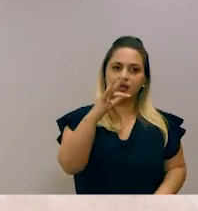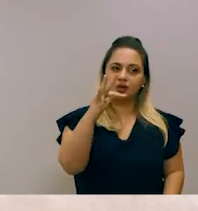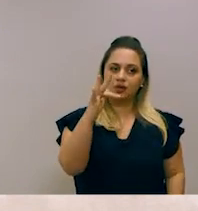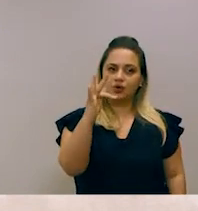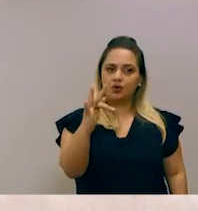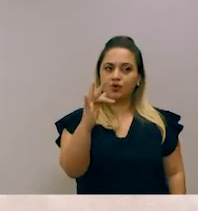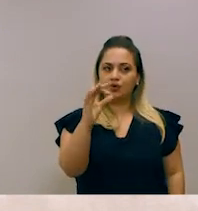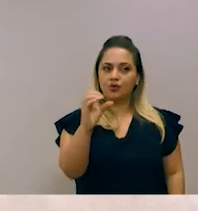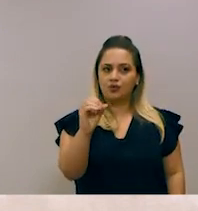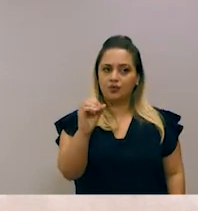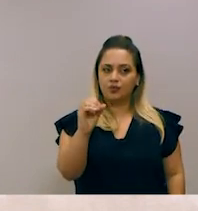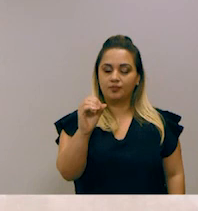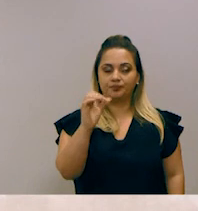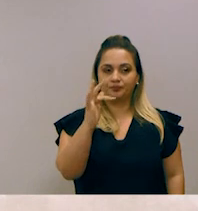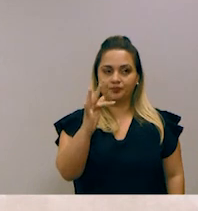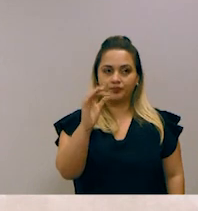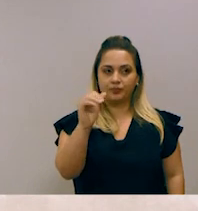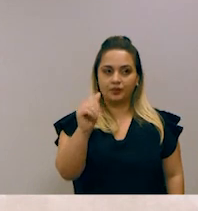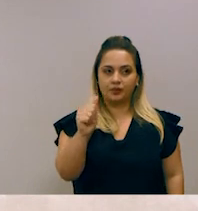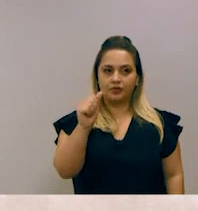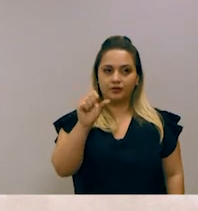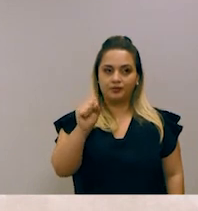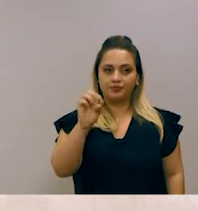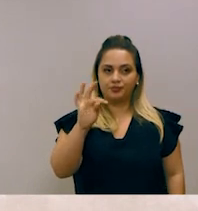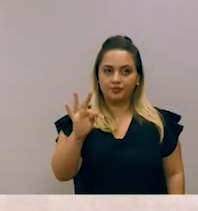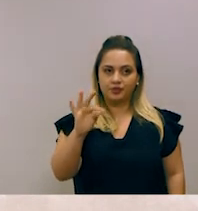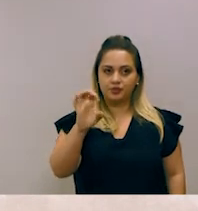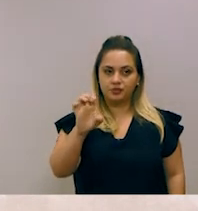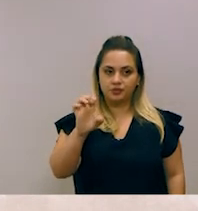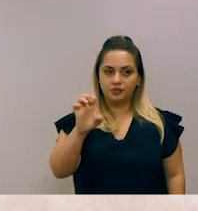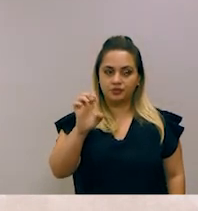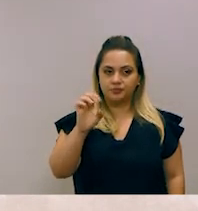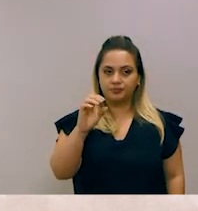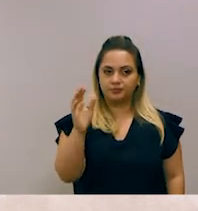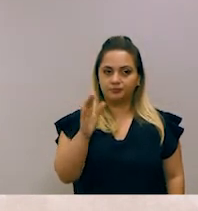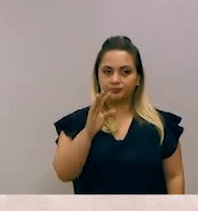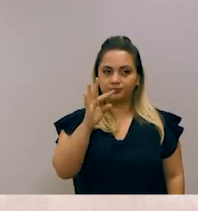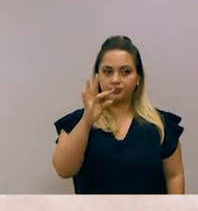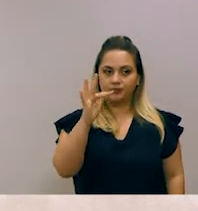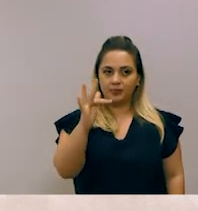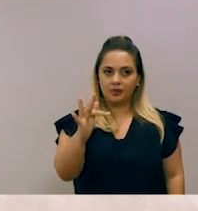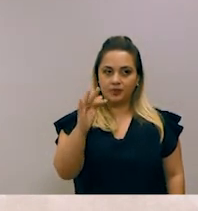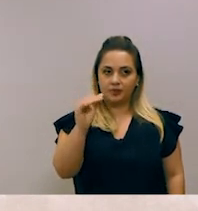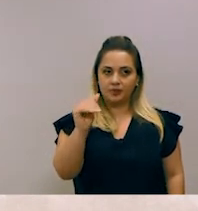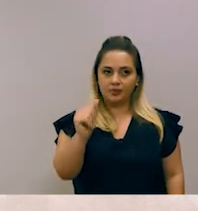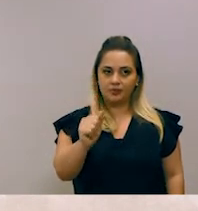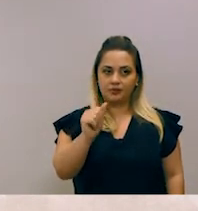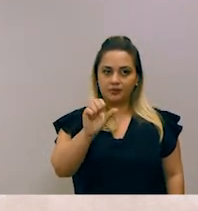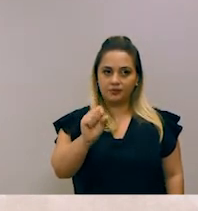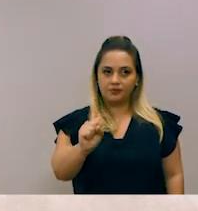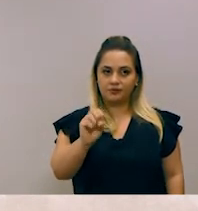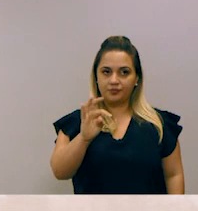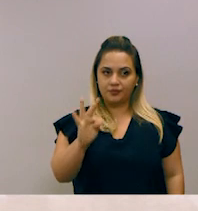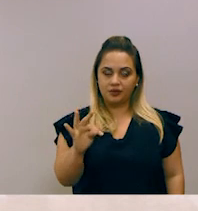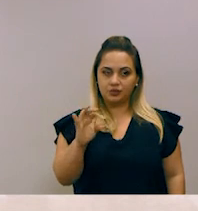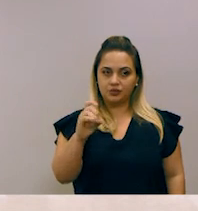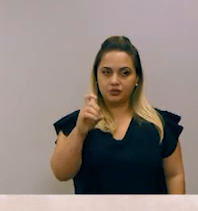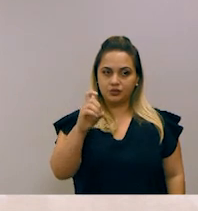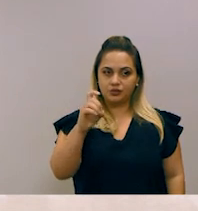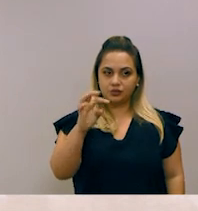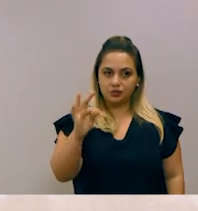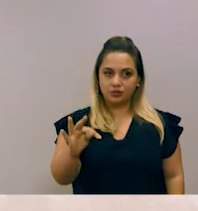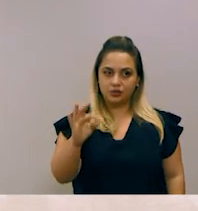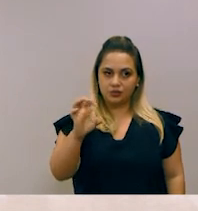the 300 dimension representation using the technique of